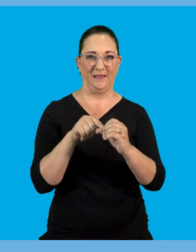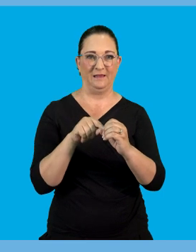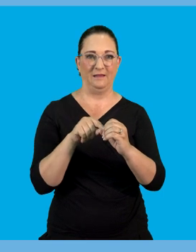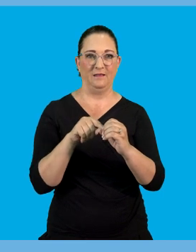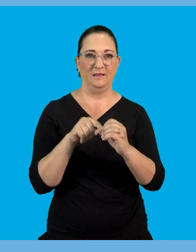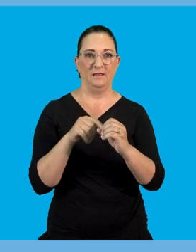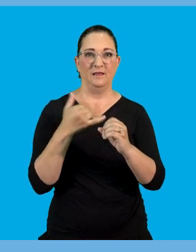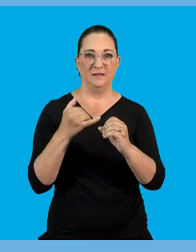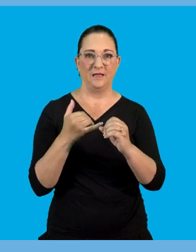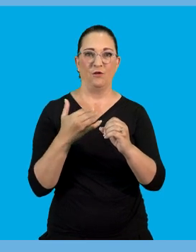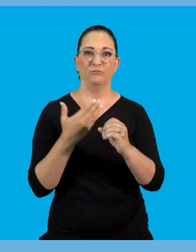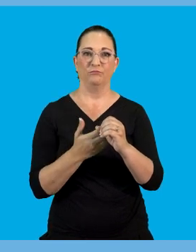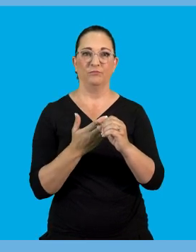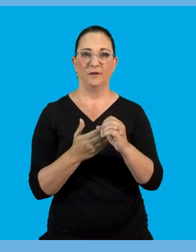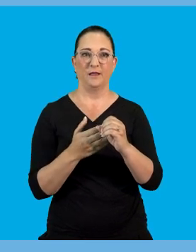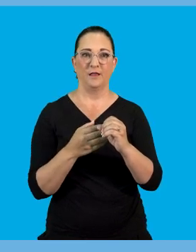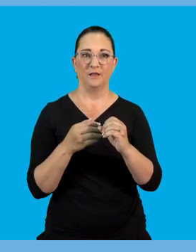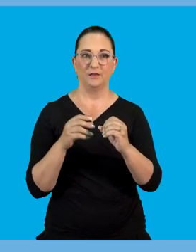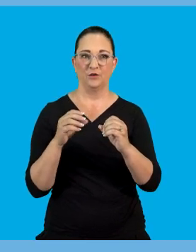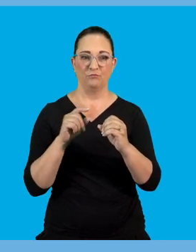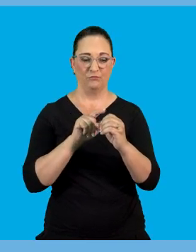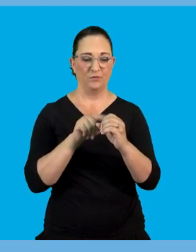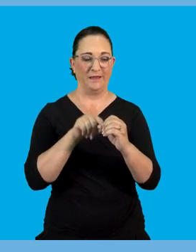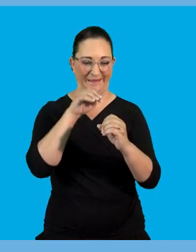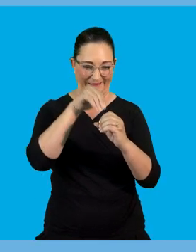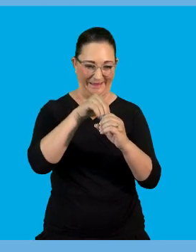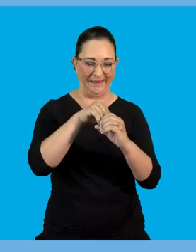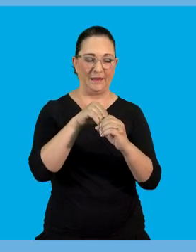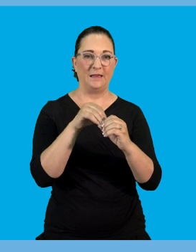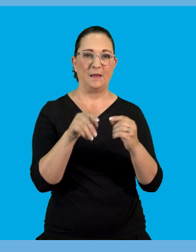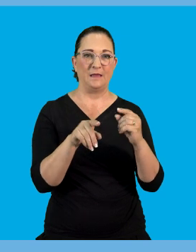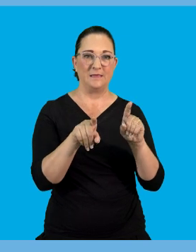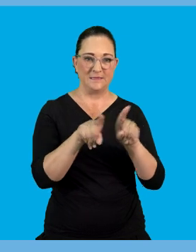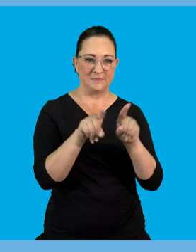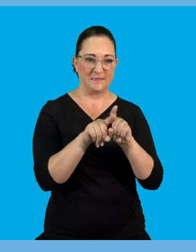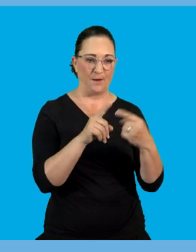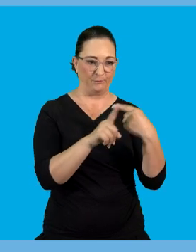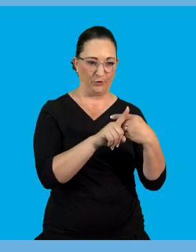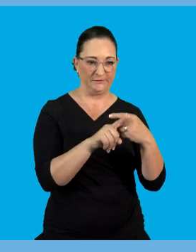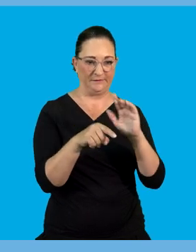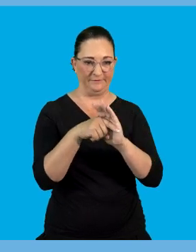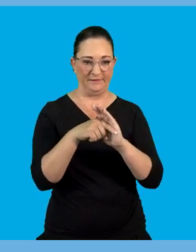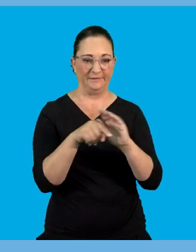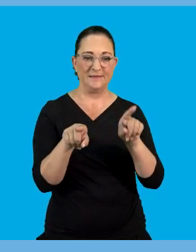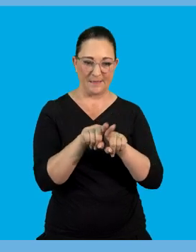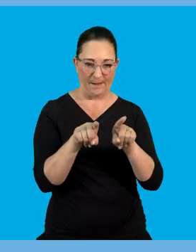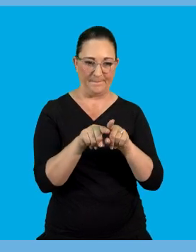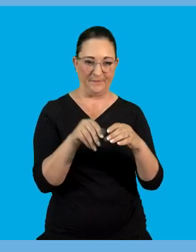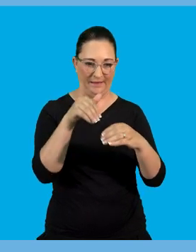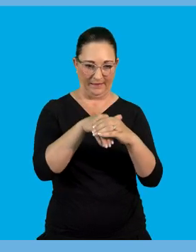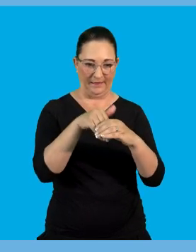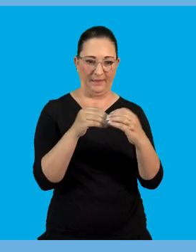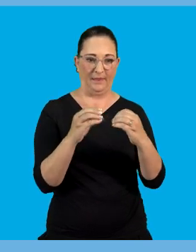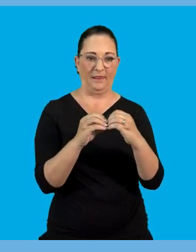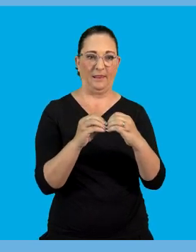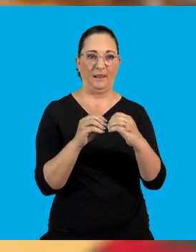that neutral substance that has the same number of electrons and protons, and you bring it into contact to now a substance